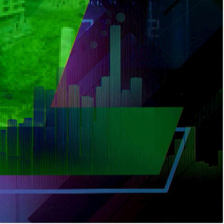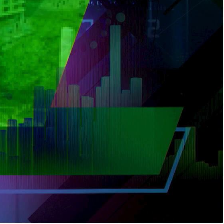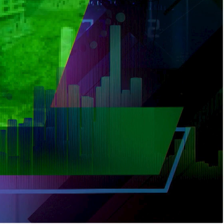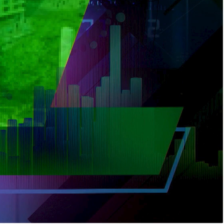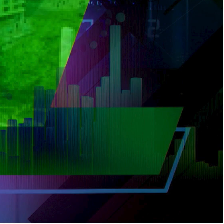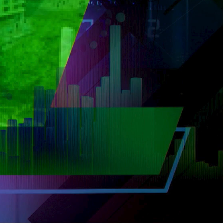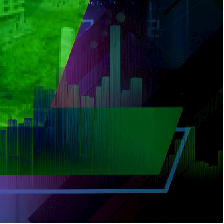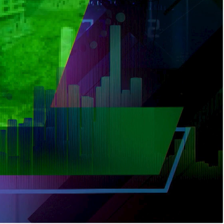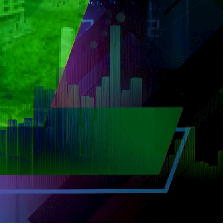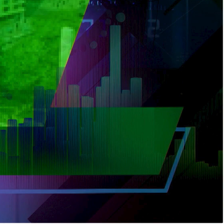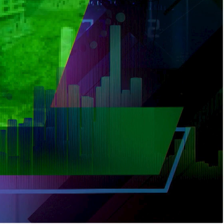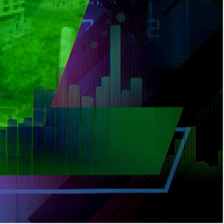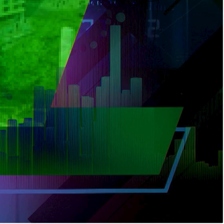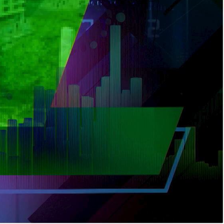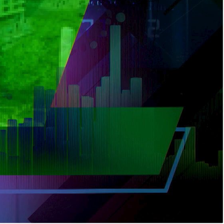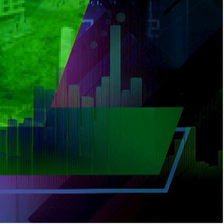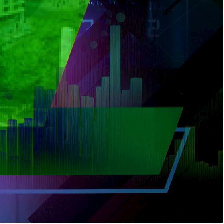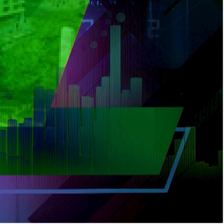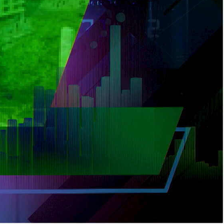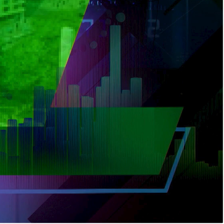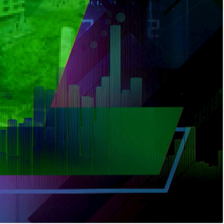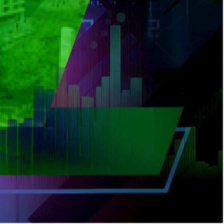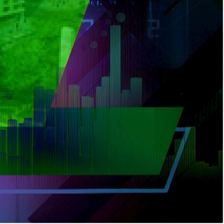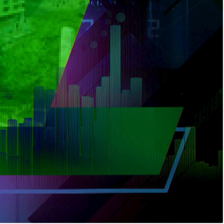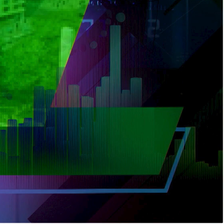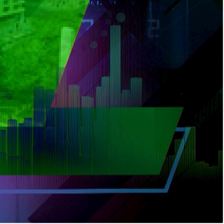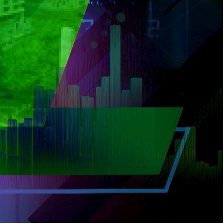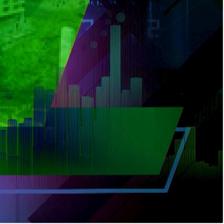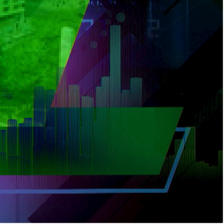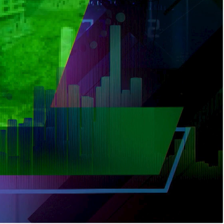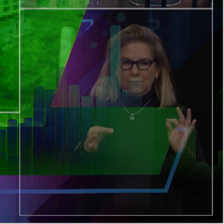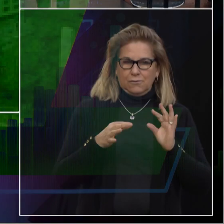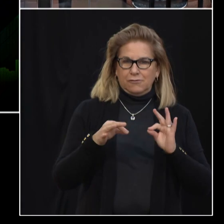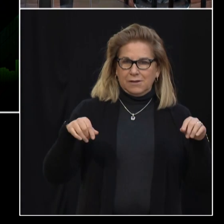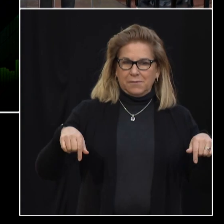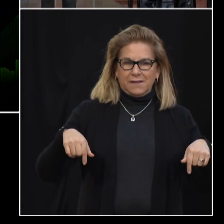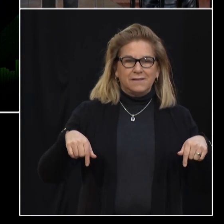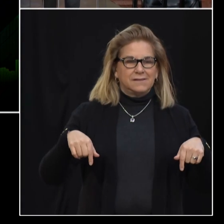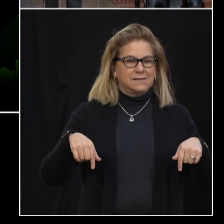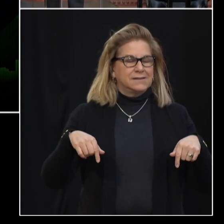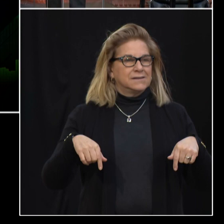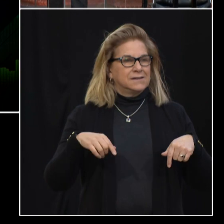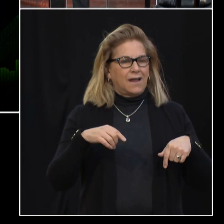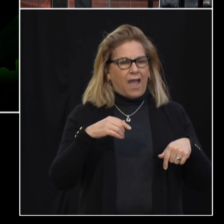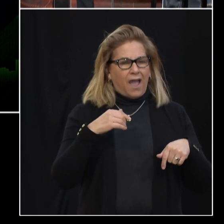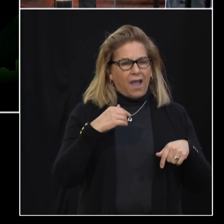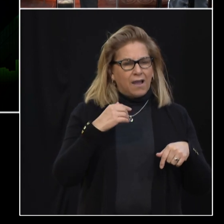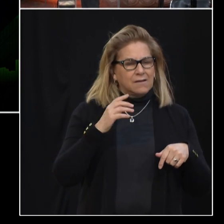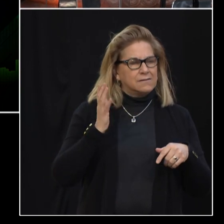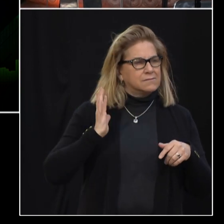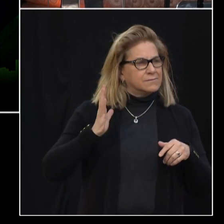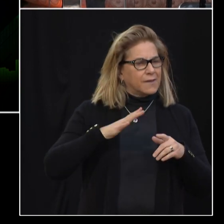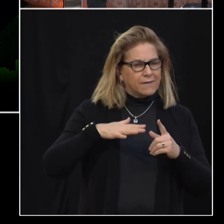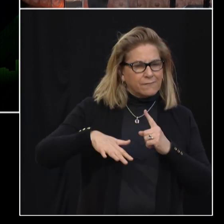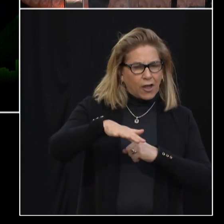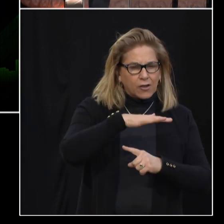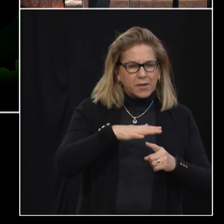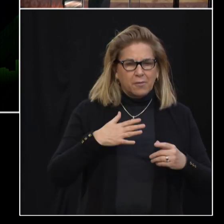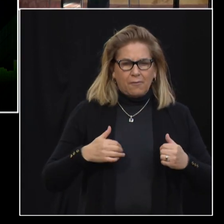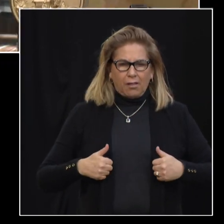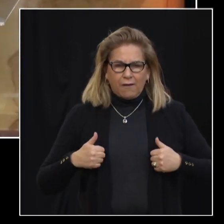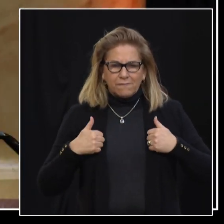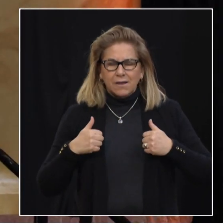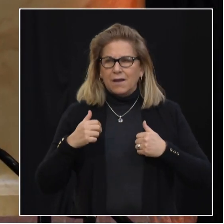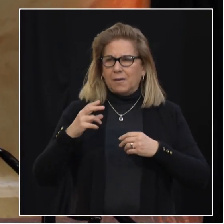built environment and its impact on our lives and our communities. To me, it is as simple as this. How are we going to design